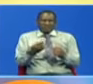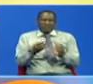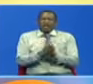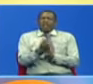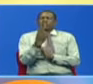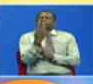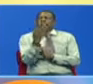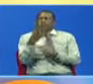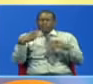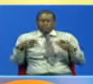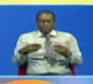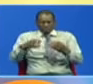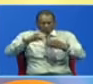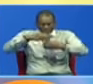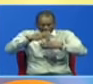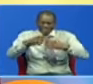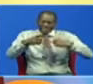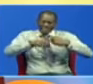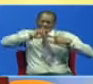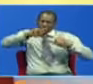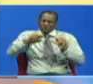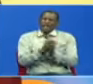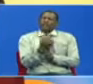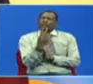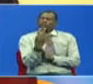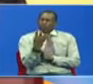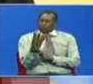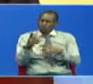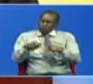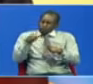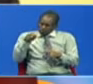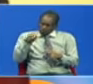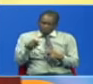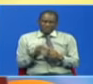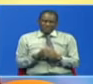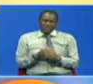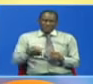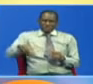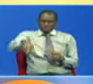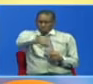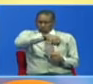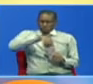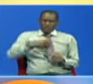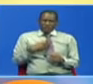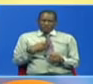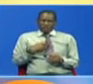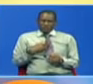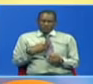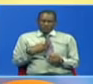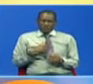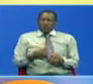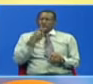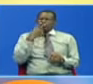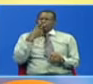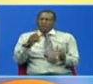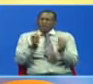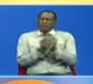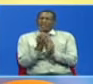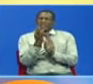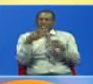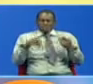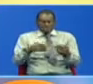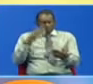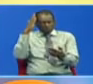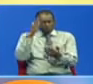6,024, and among these samples we have found 213